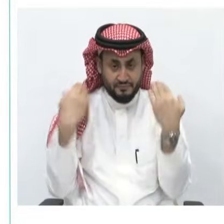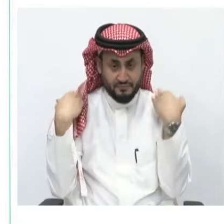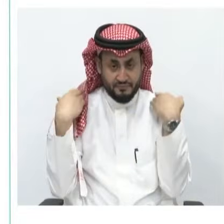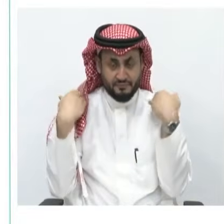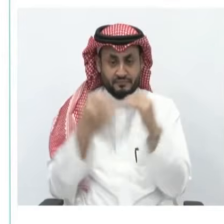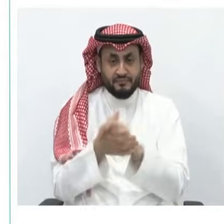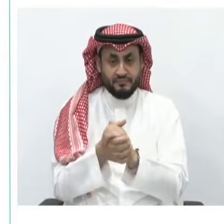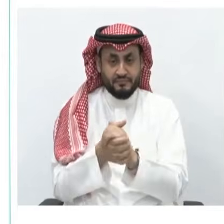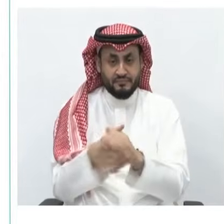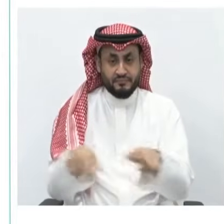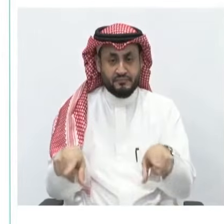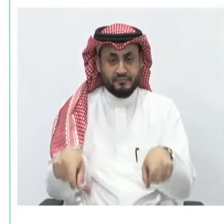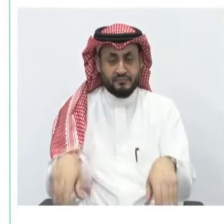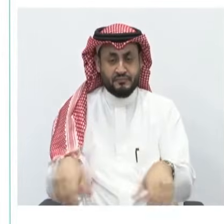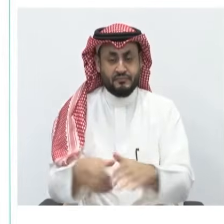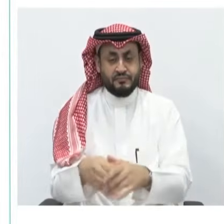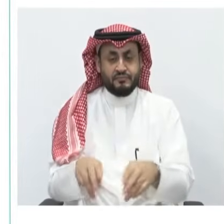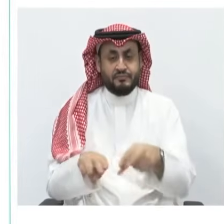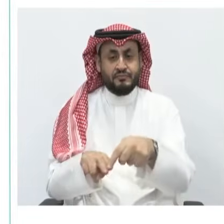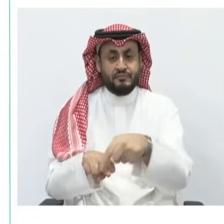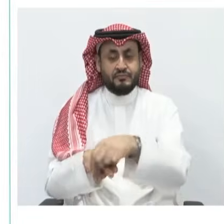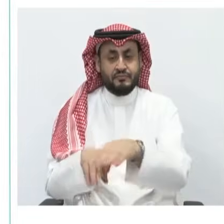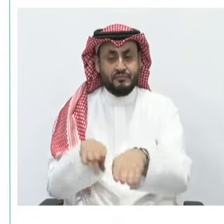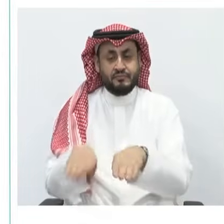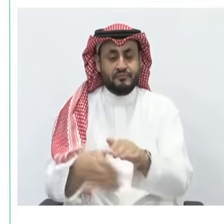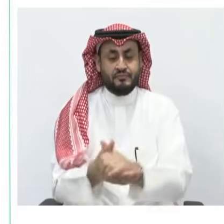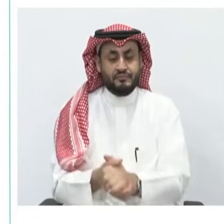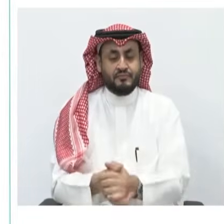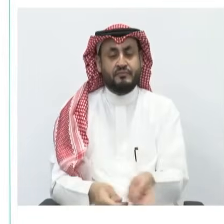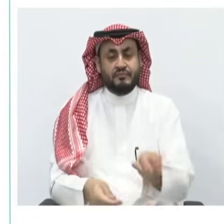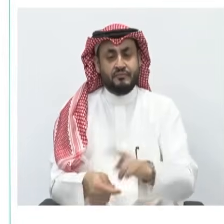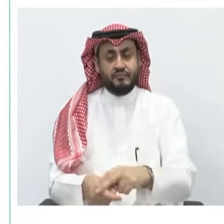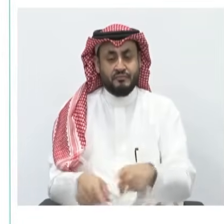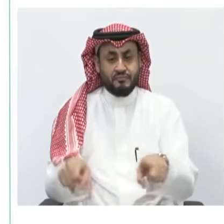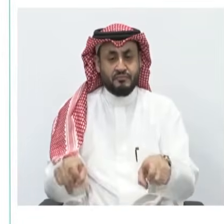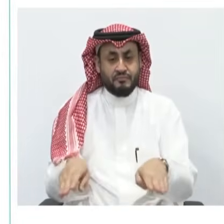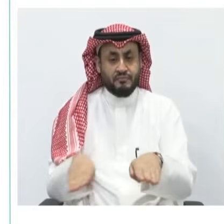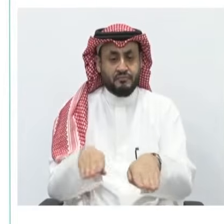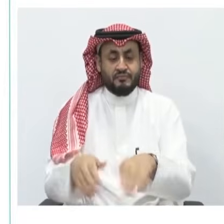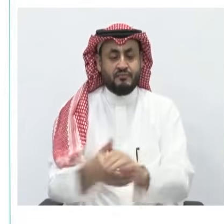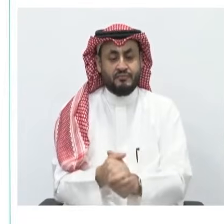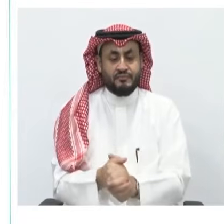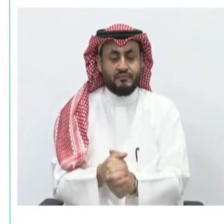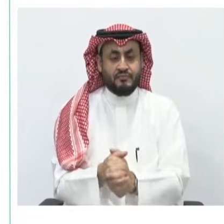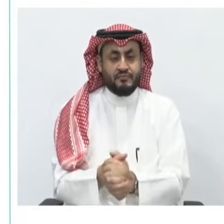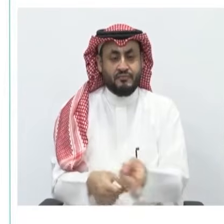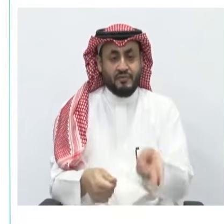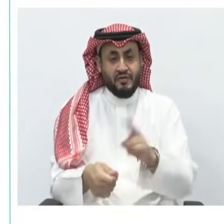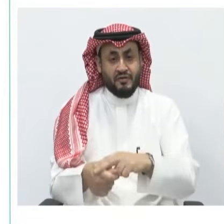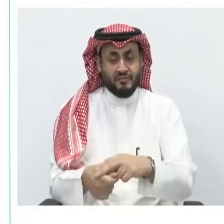shoulders, knees and toes. Knees and toes. Okay, again,